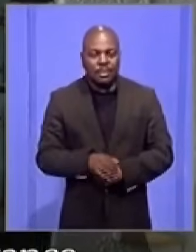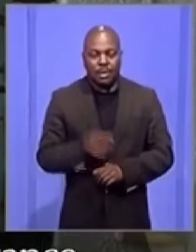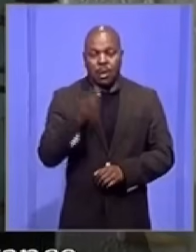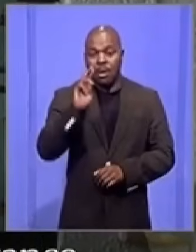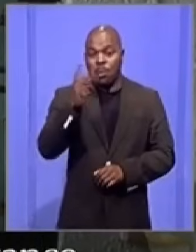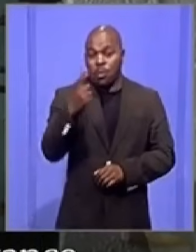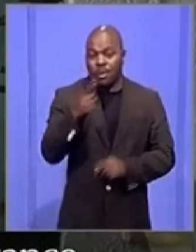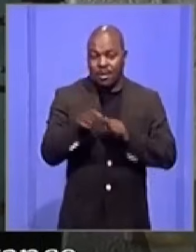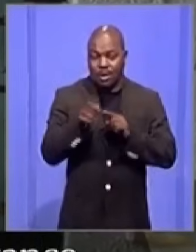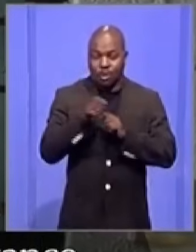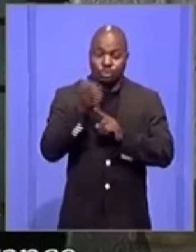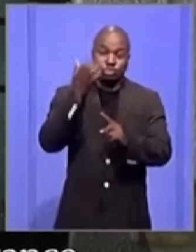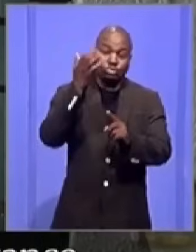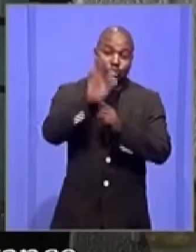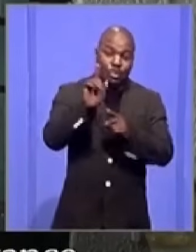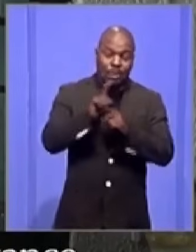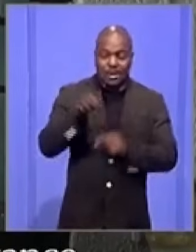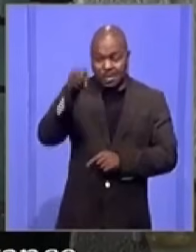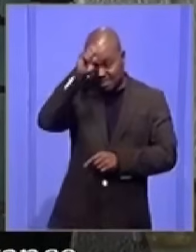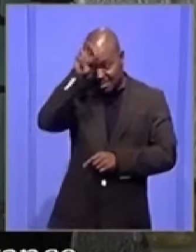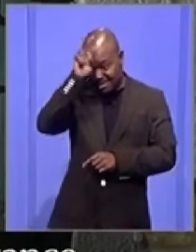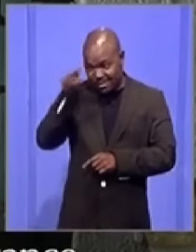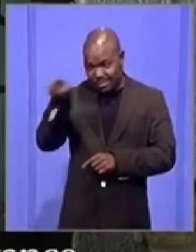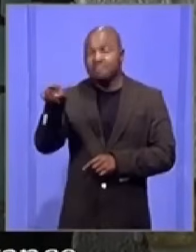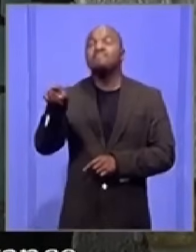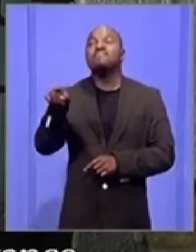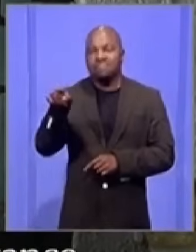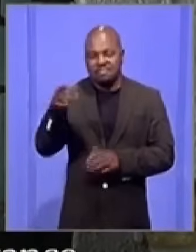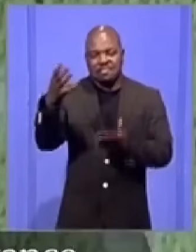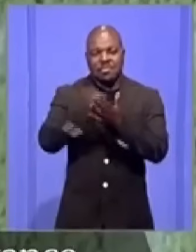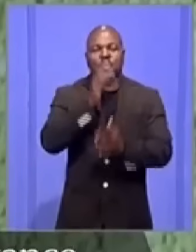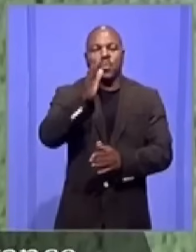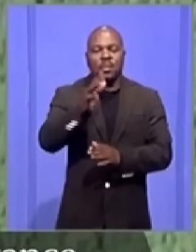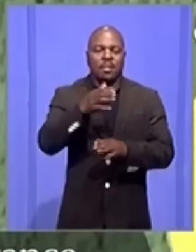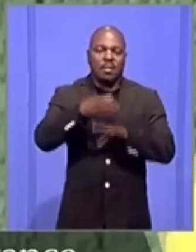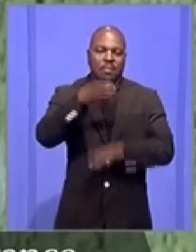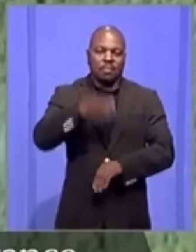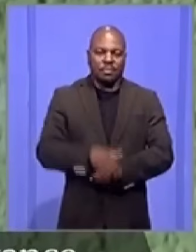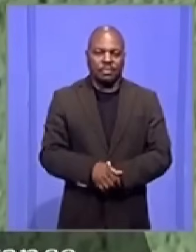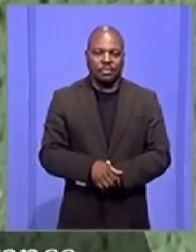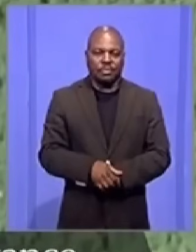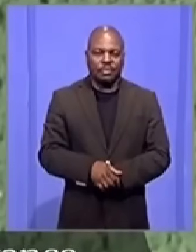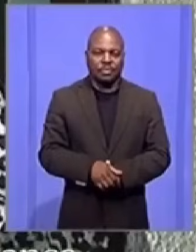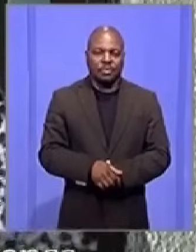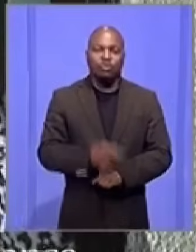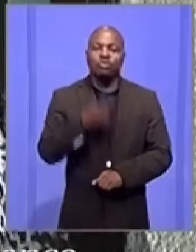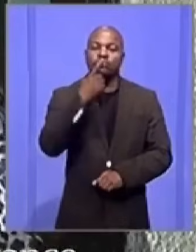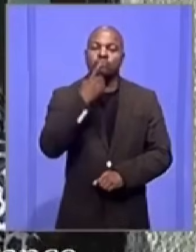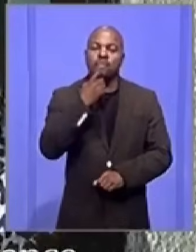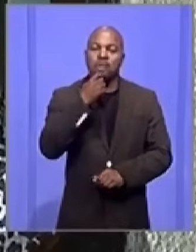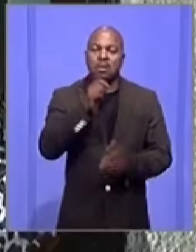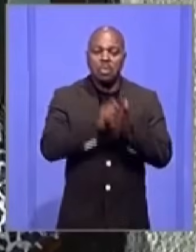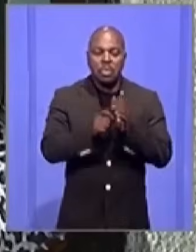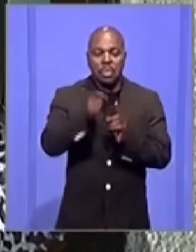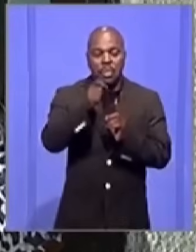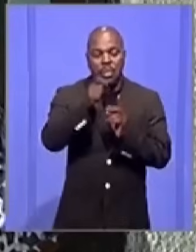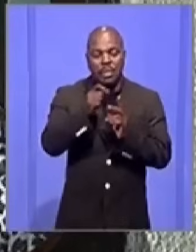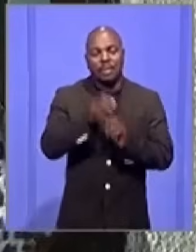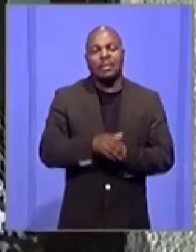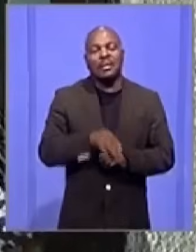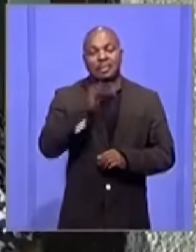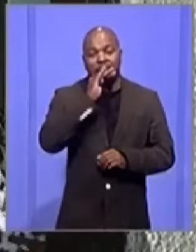e laetša gore di-Springboks di tla boa le mphaphatlhogo kandela e lebovu le a phakama New